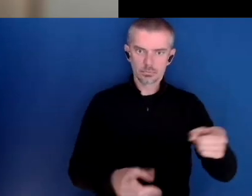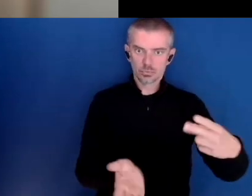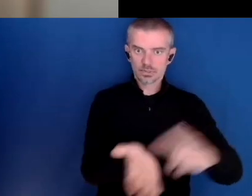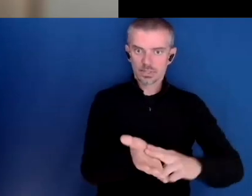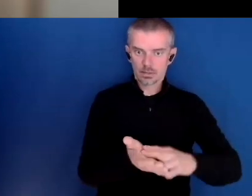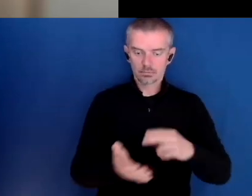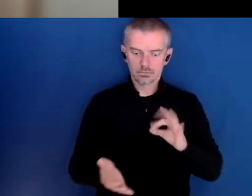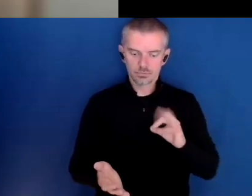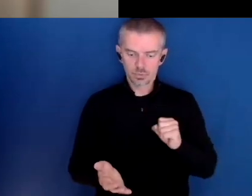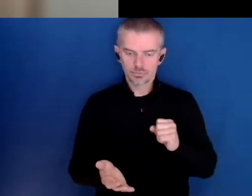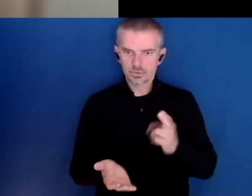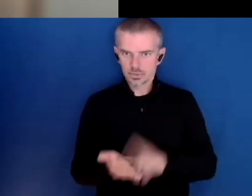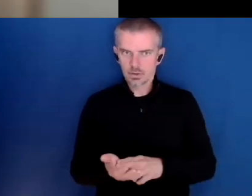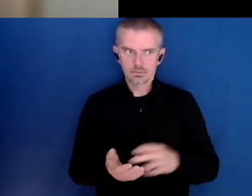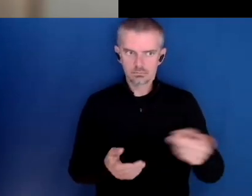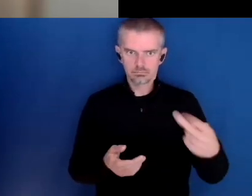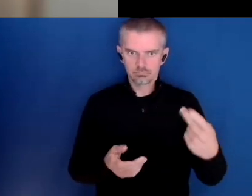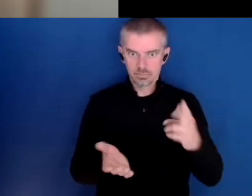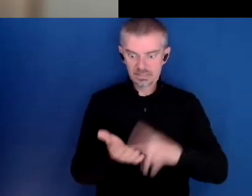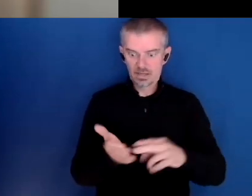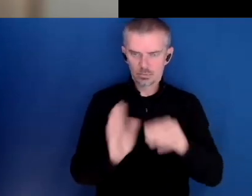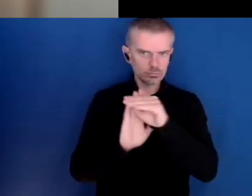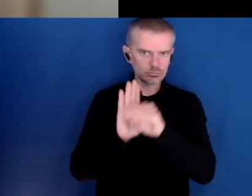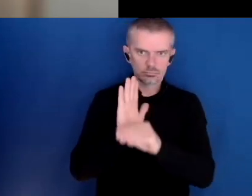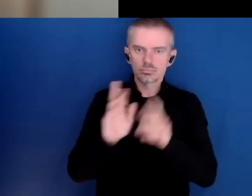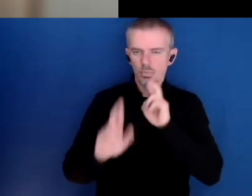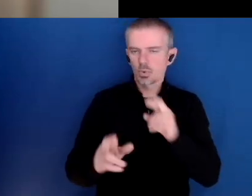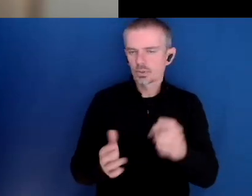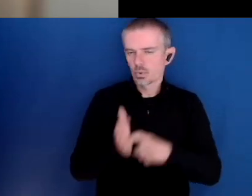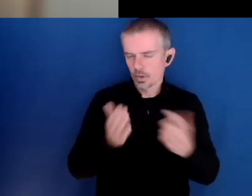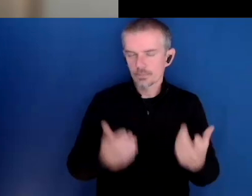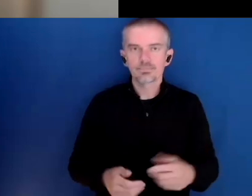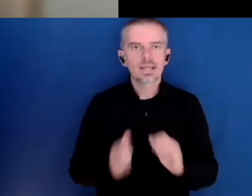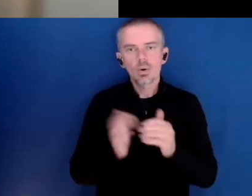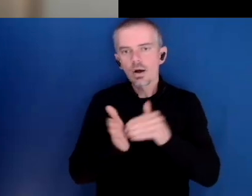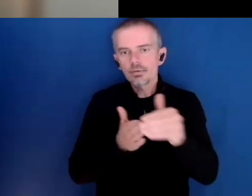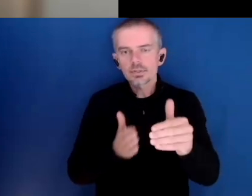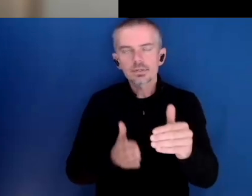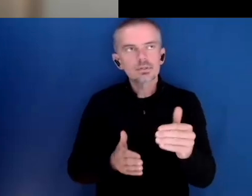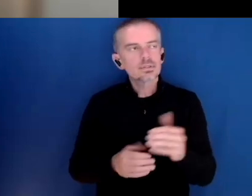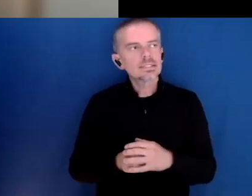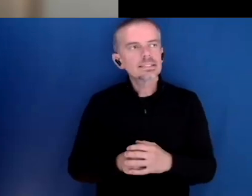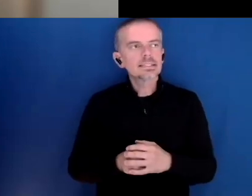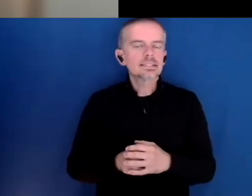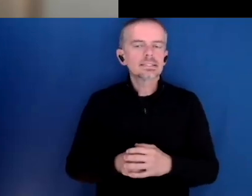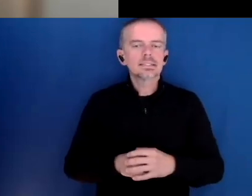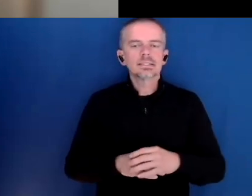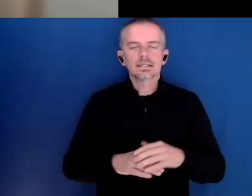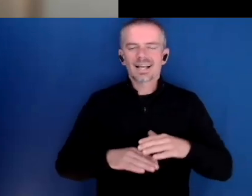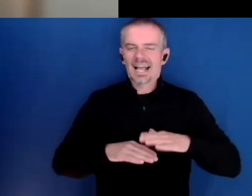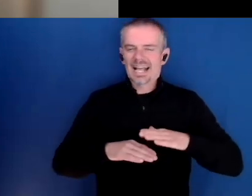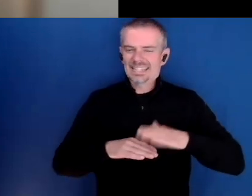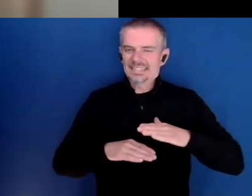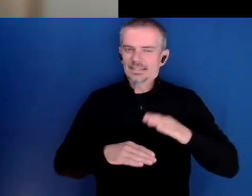Forest Service and the partner. Frequency of the reporting is minimally on an annual